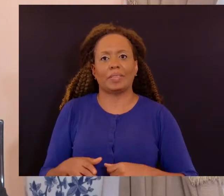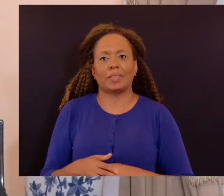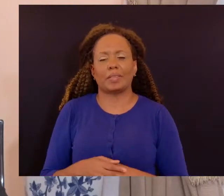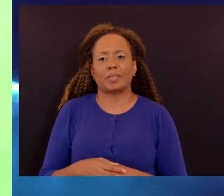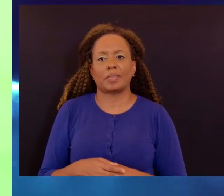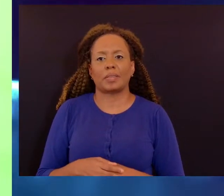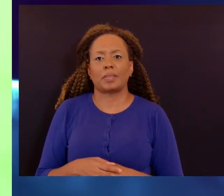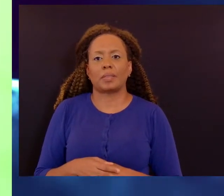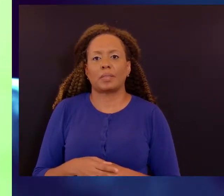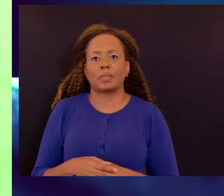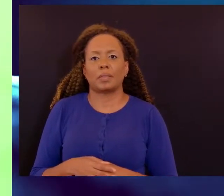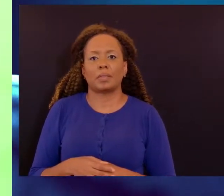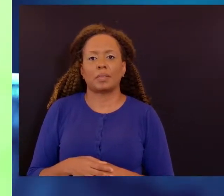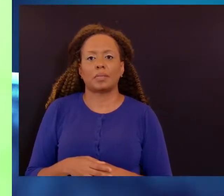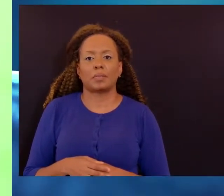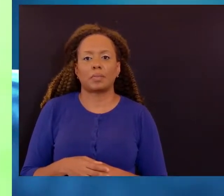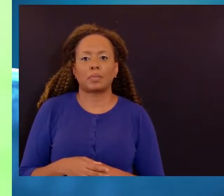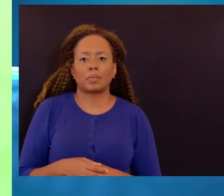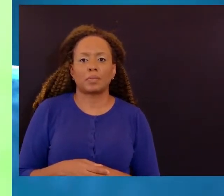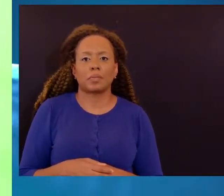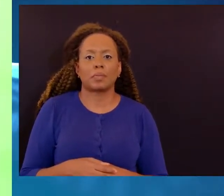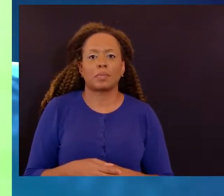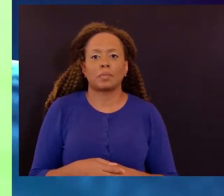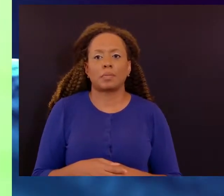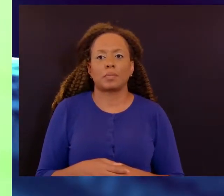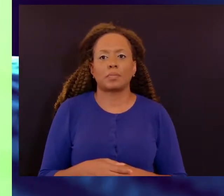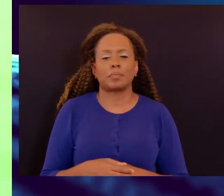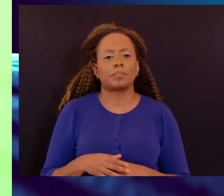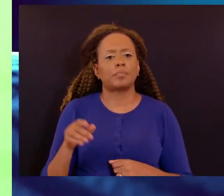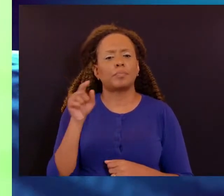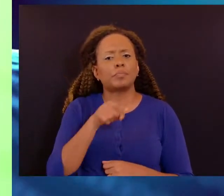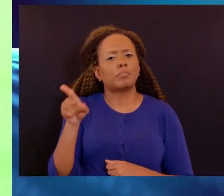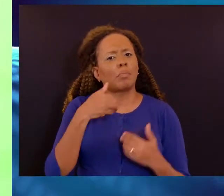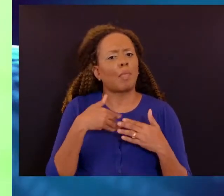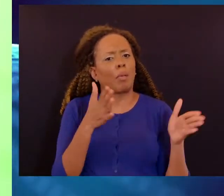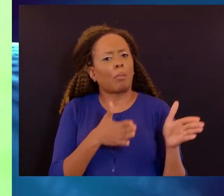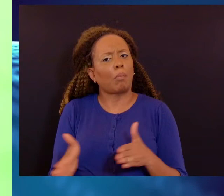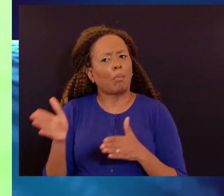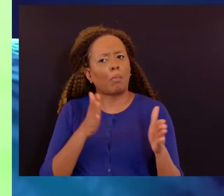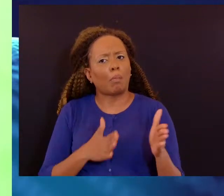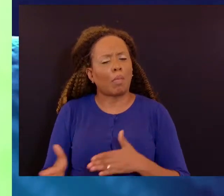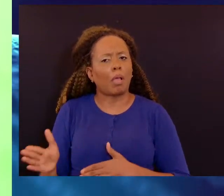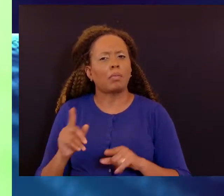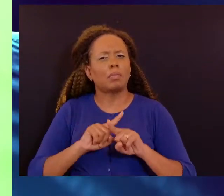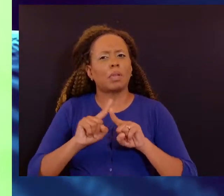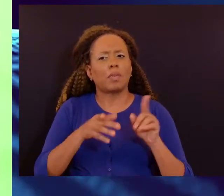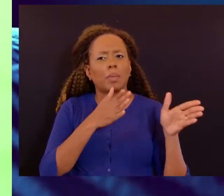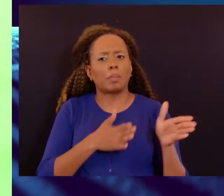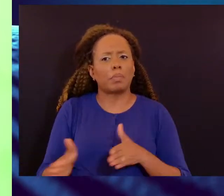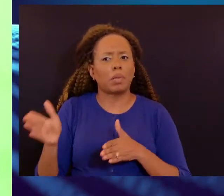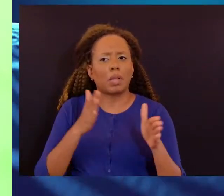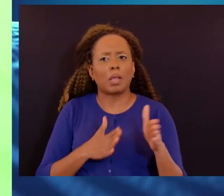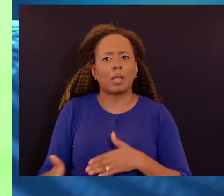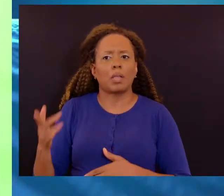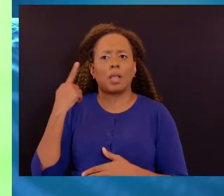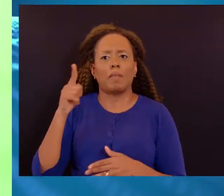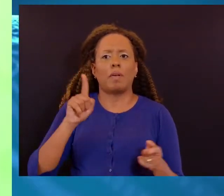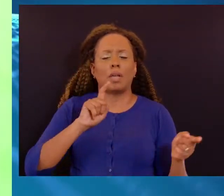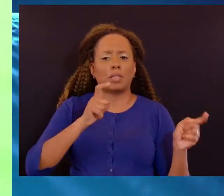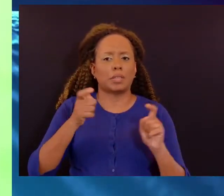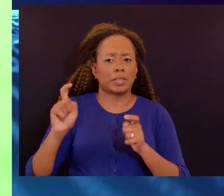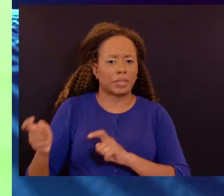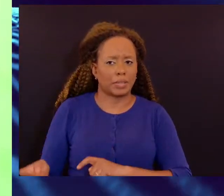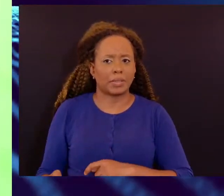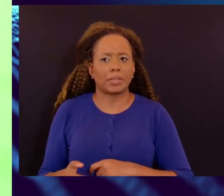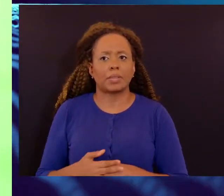Minister, Dr. outlined a plan with remedial projects and programs going forward for changes in curriculum.